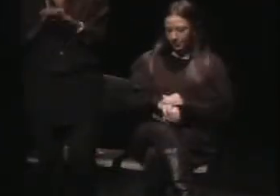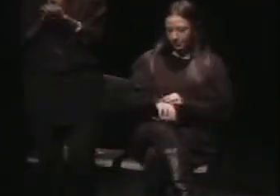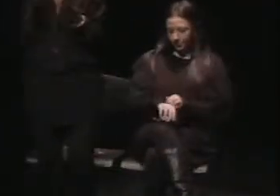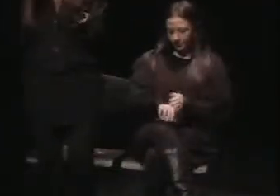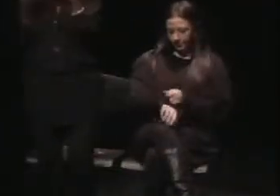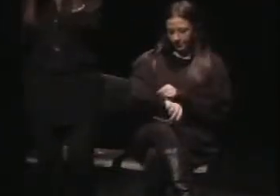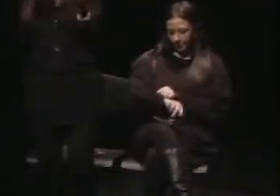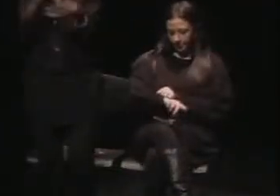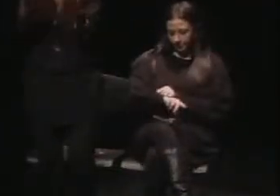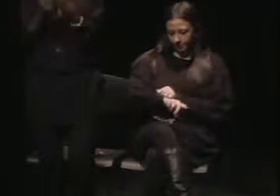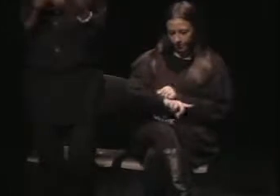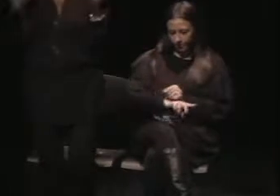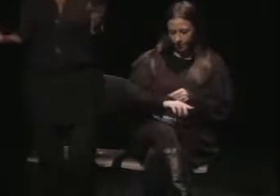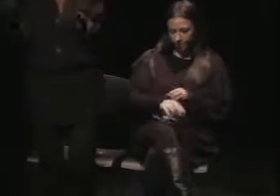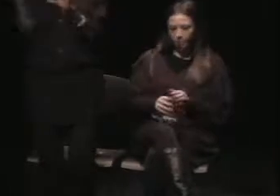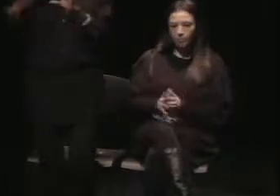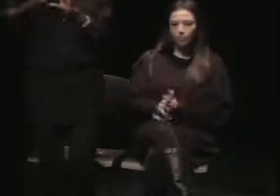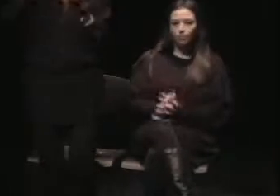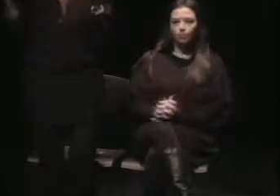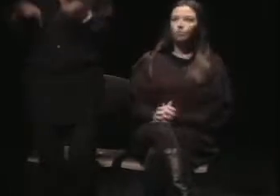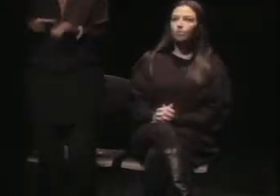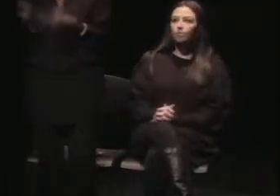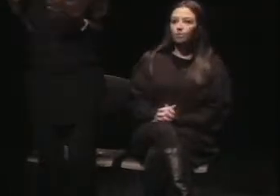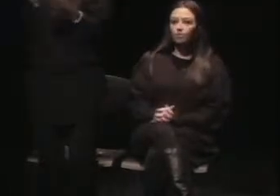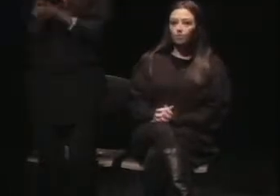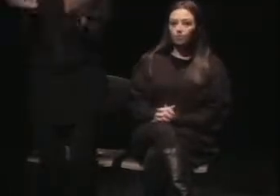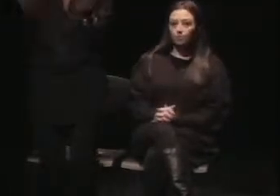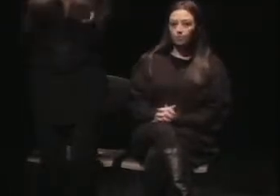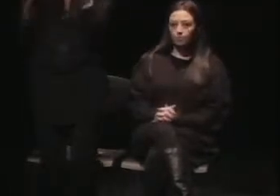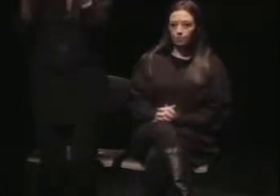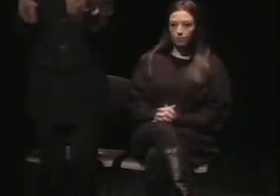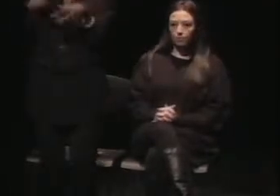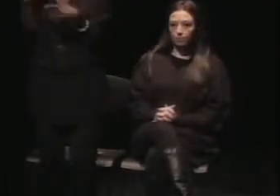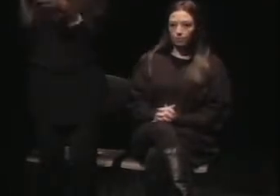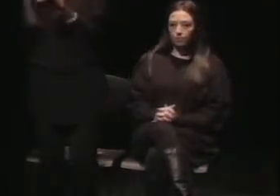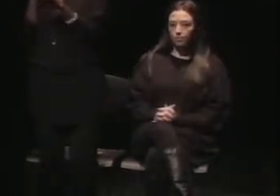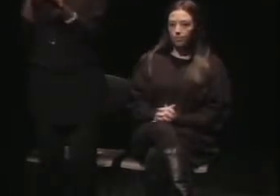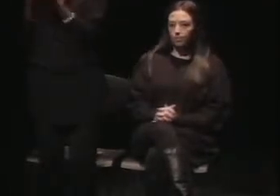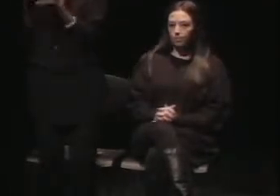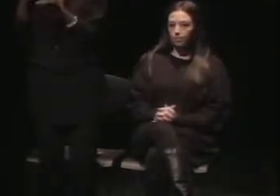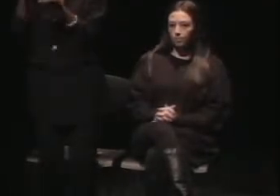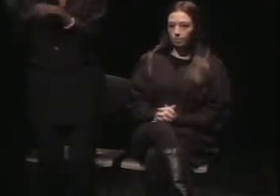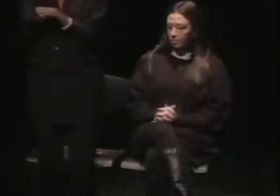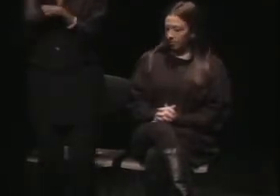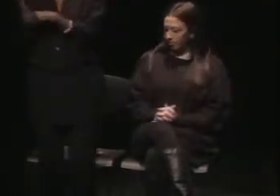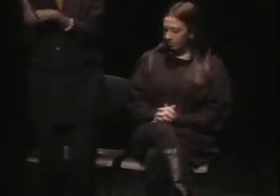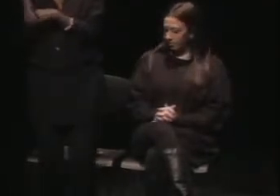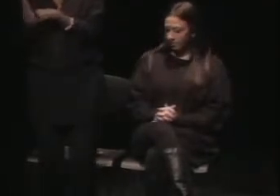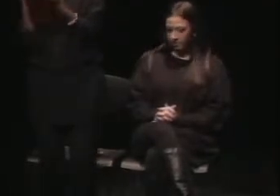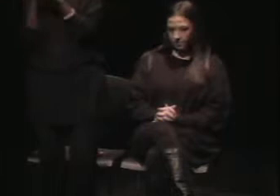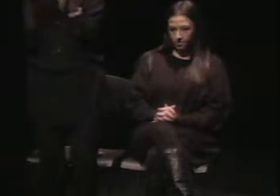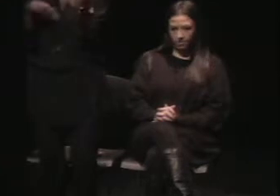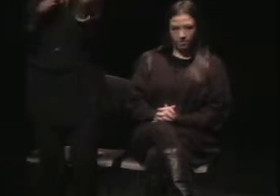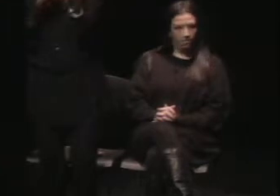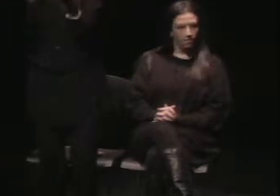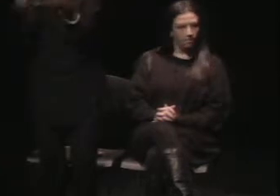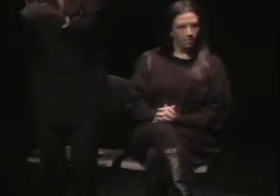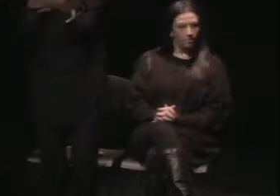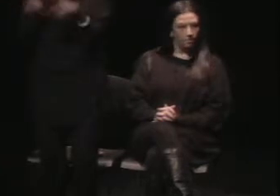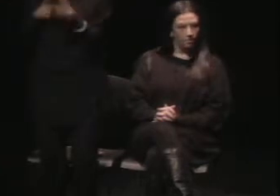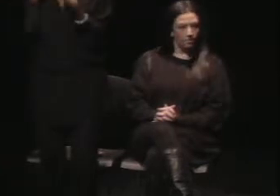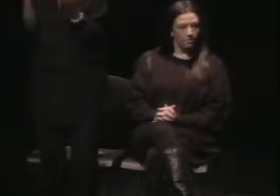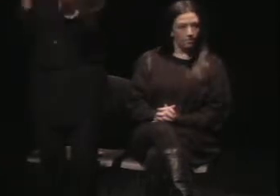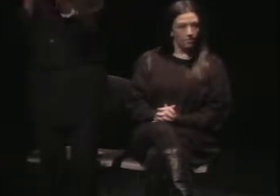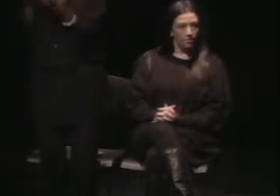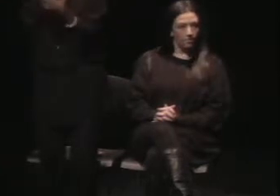Thank you all so much for joining us for the Schomburg Center's open house, which is dedicated to the theme of memory and how we may give new life to memory